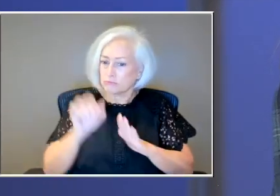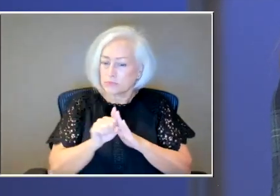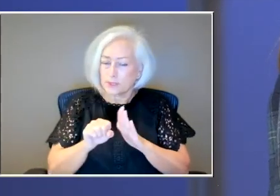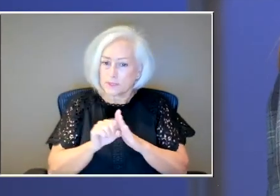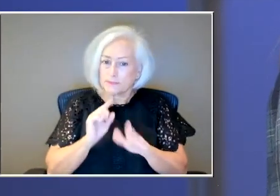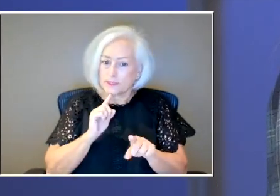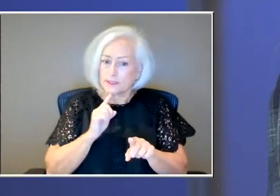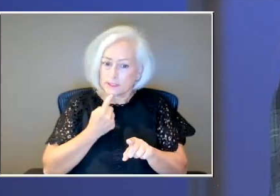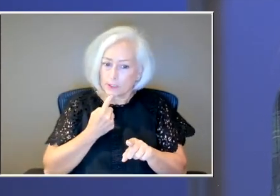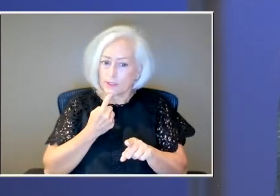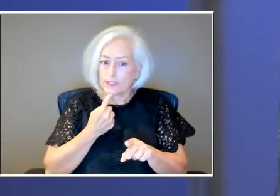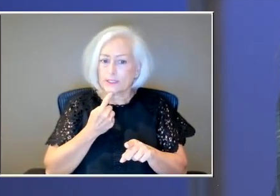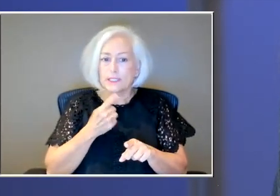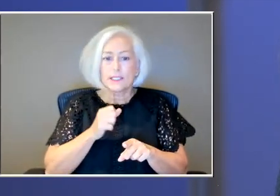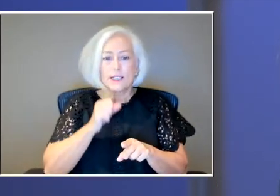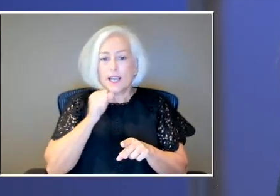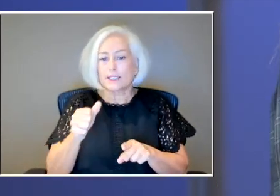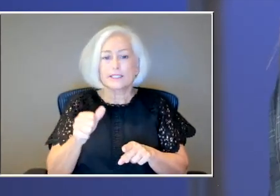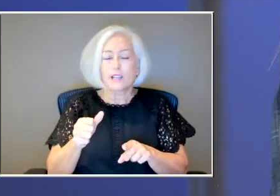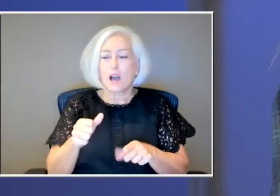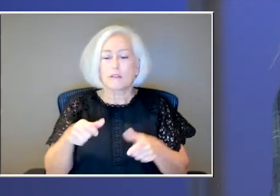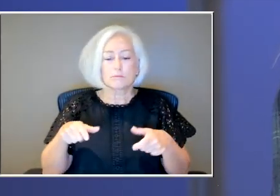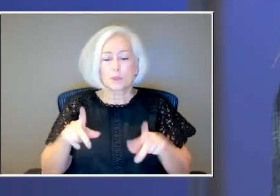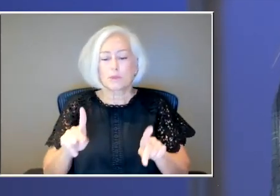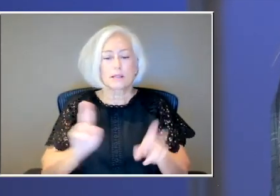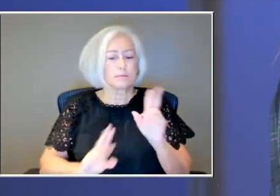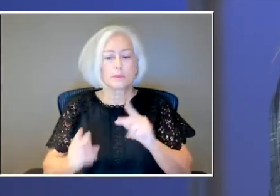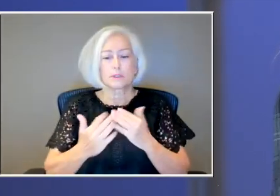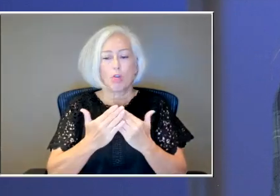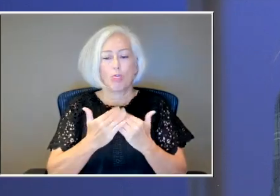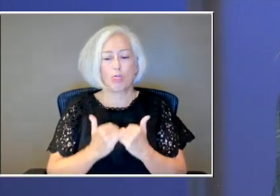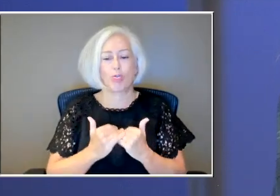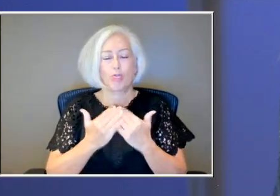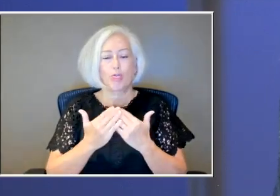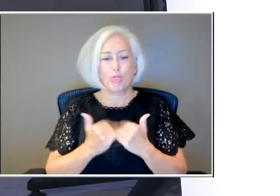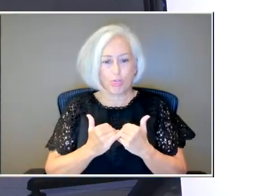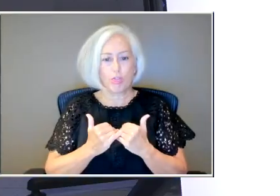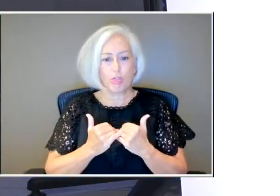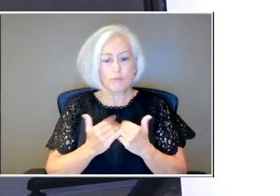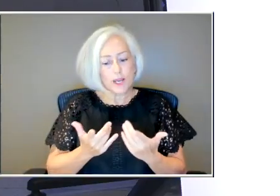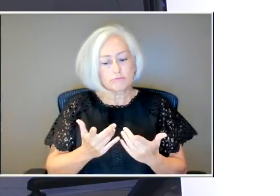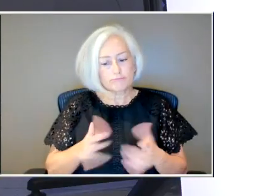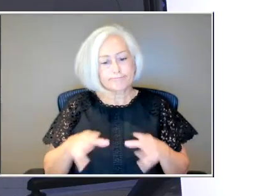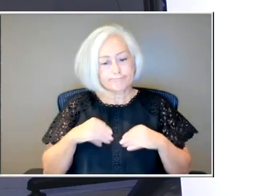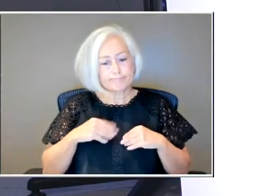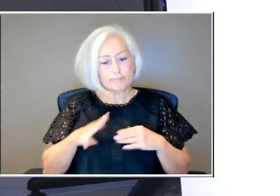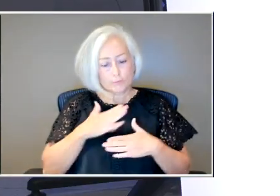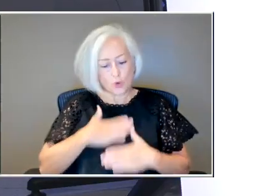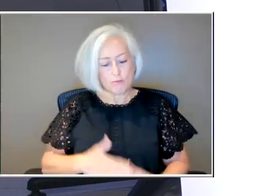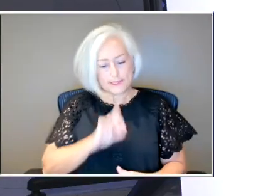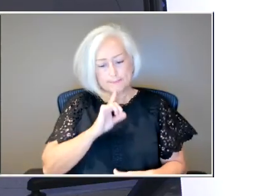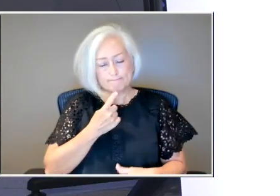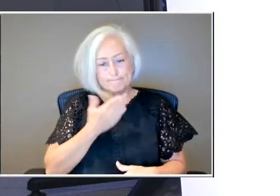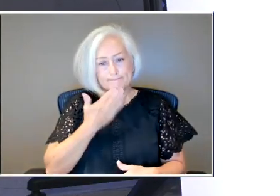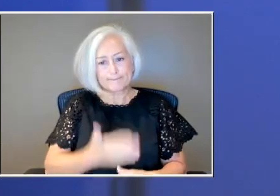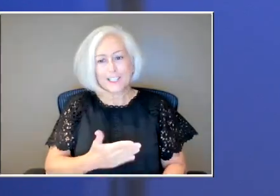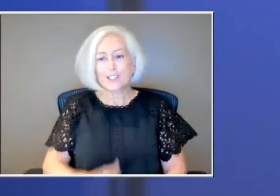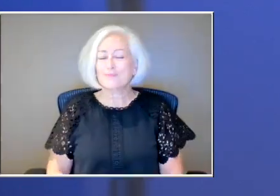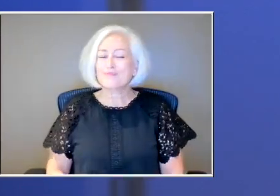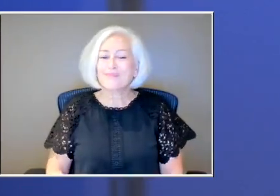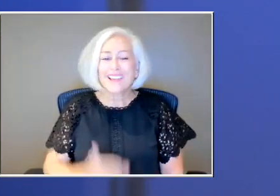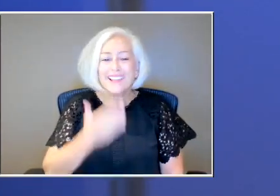be minimalized, and just taking yourself seriously. Well, be well. Thank you so much. Thank you. Thanks to both of our guests